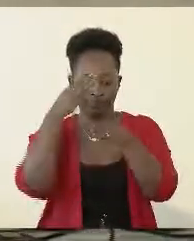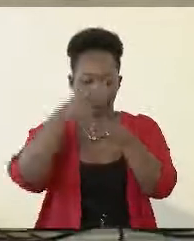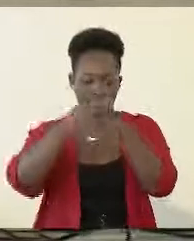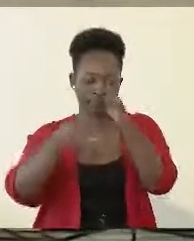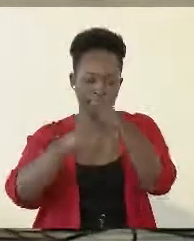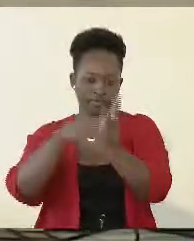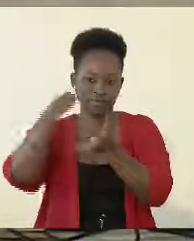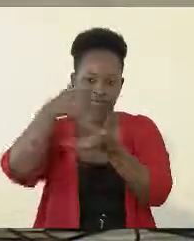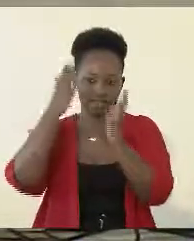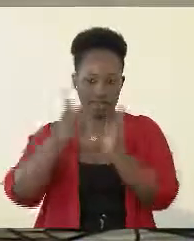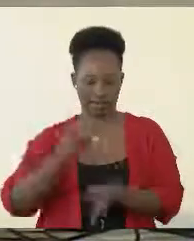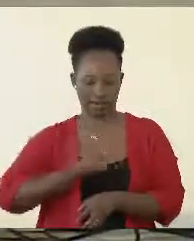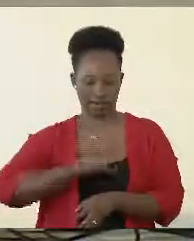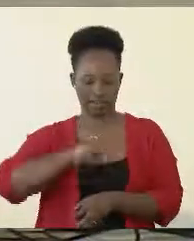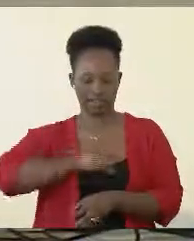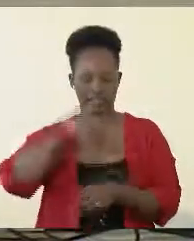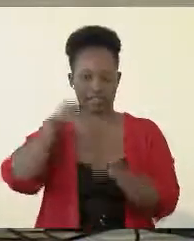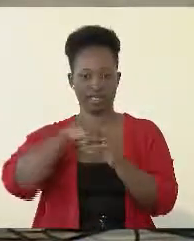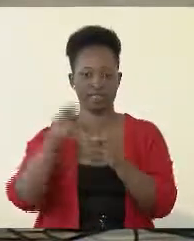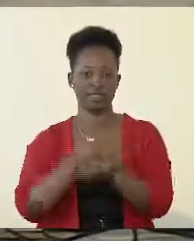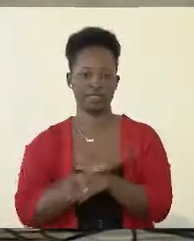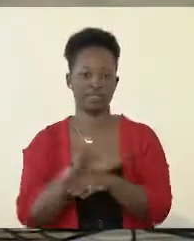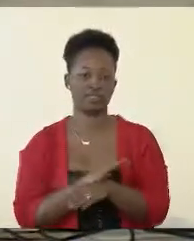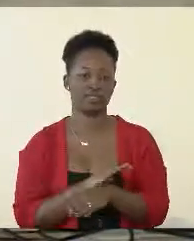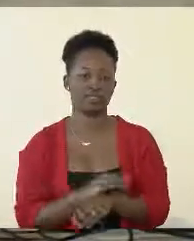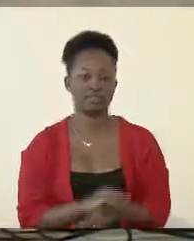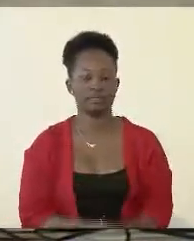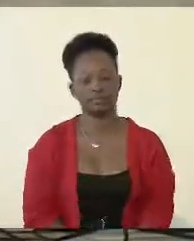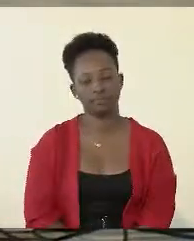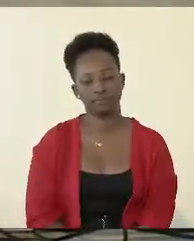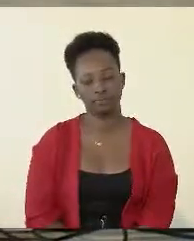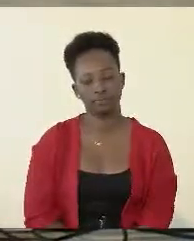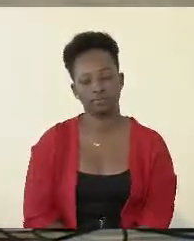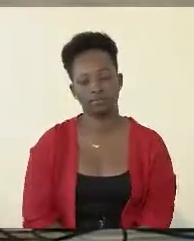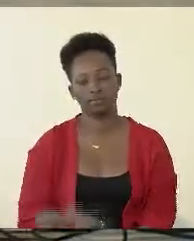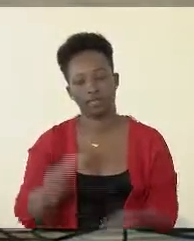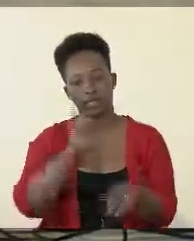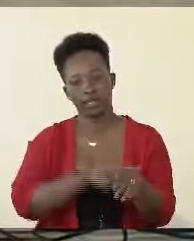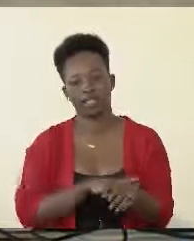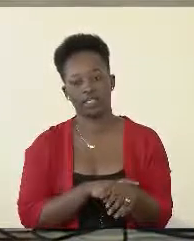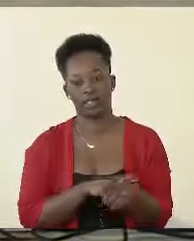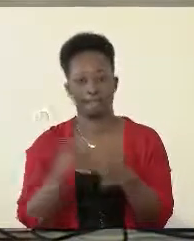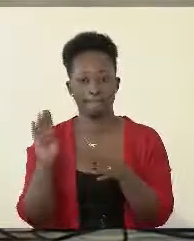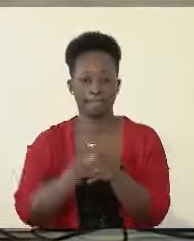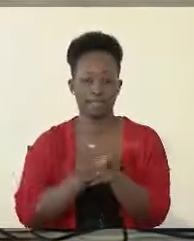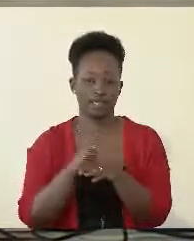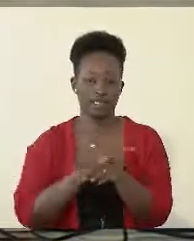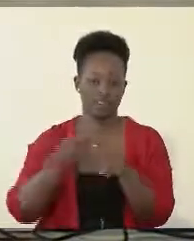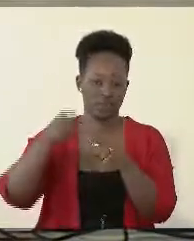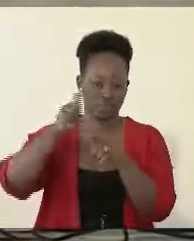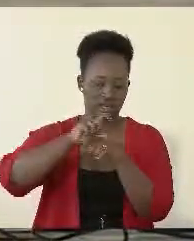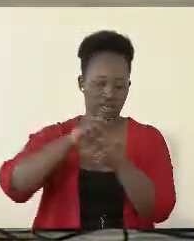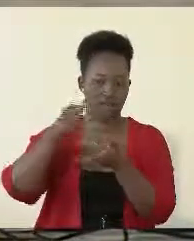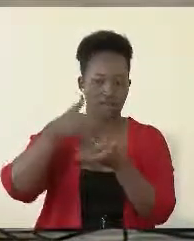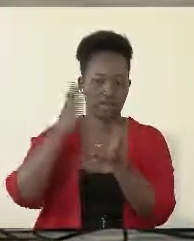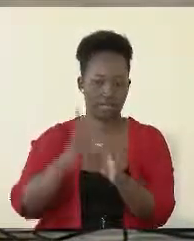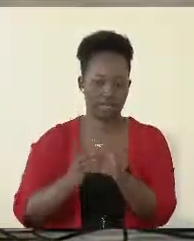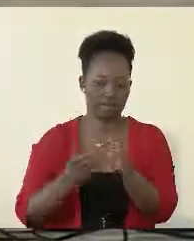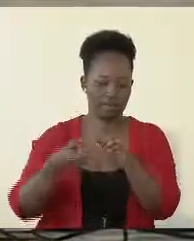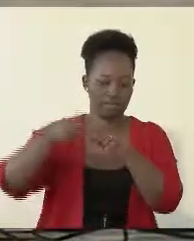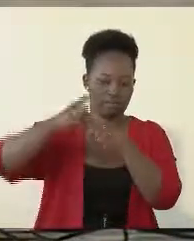business. When the business expands and grows, customers will develop confidence within your business. To